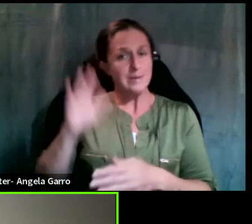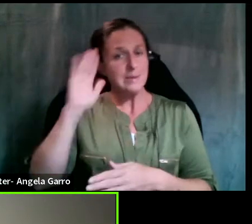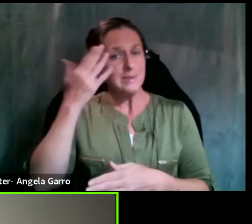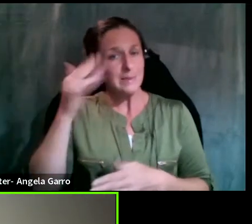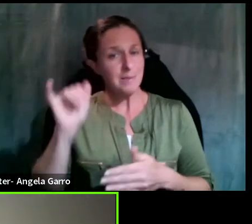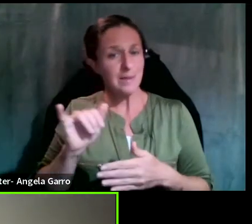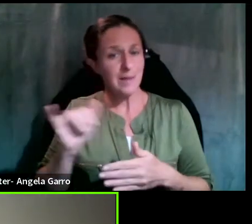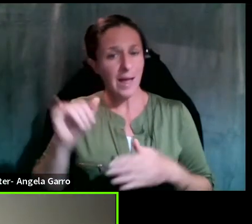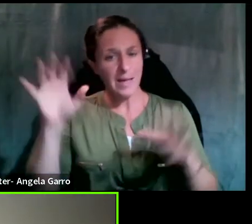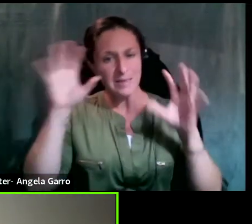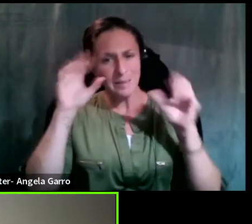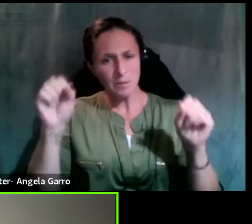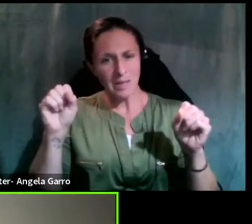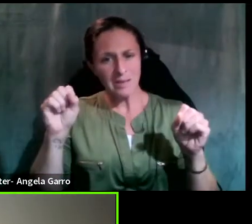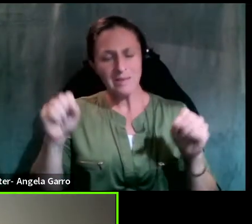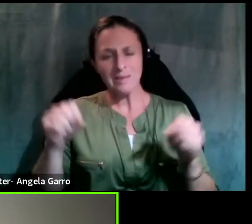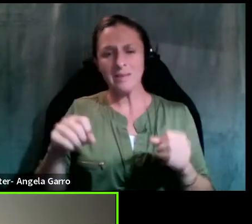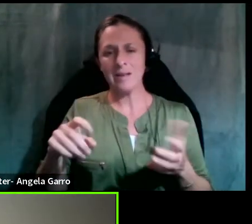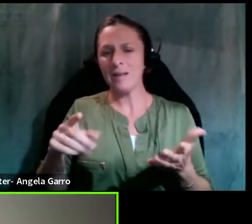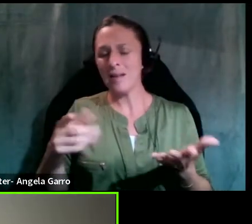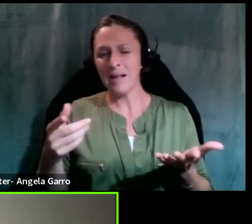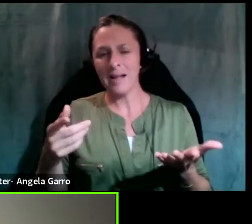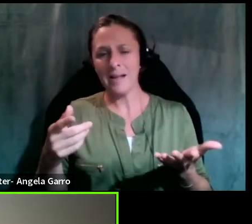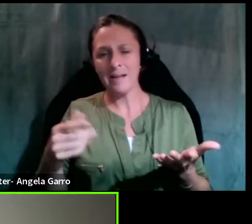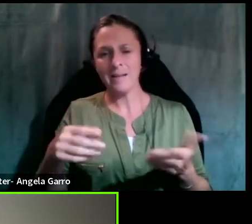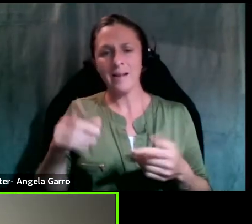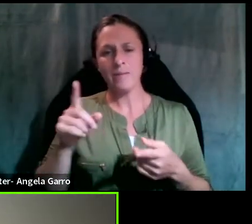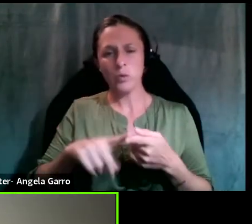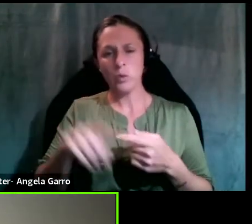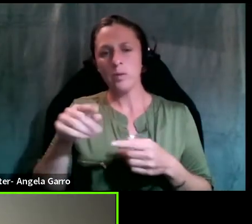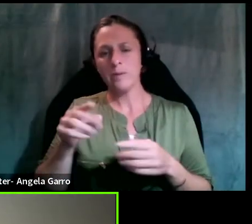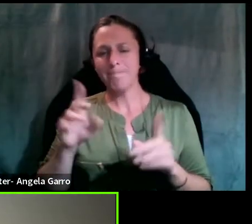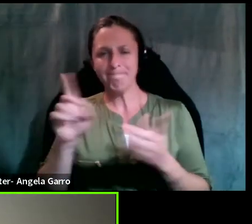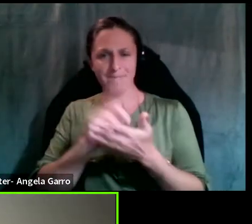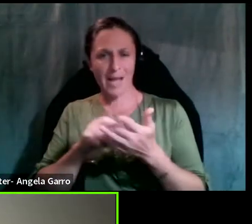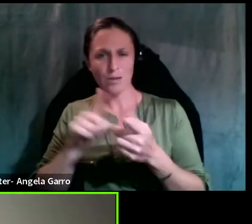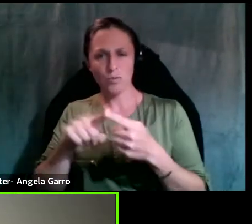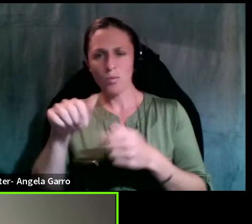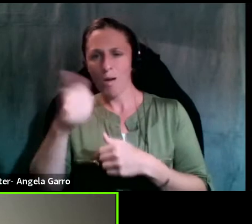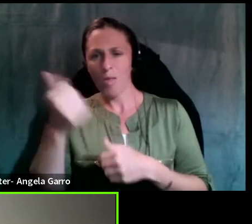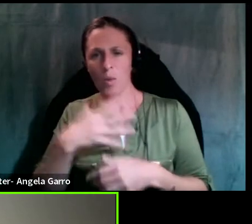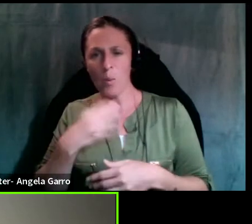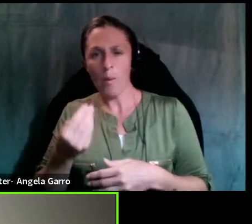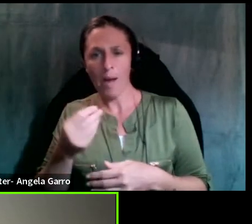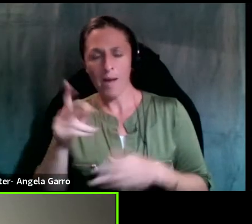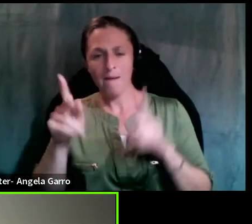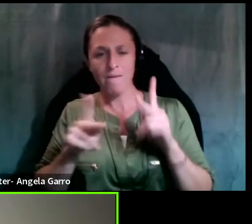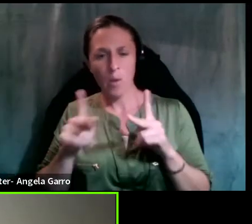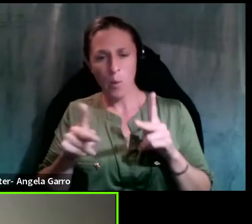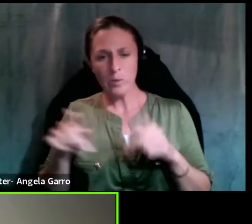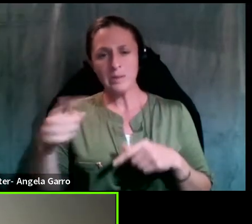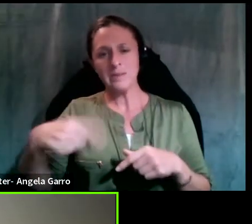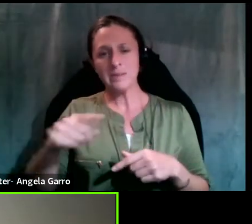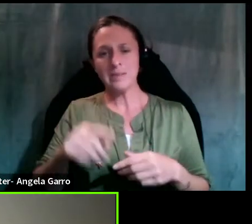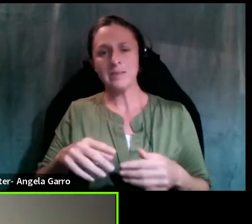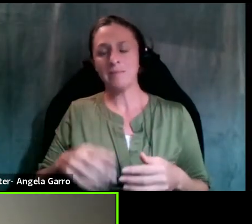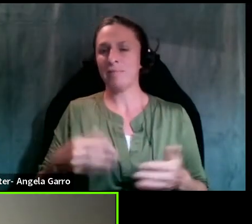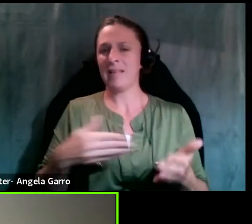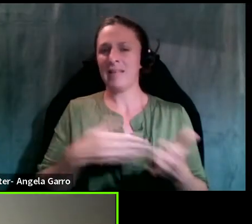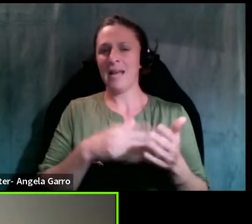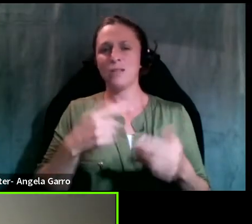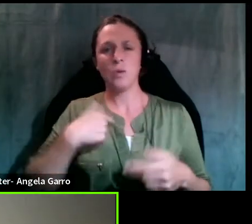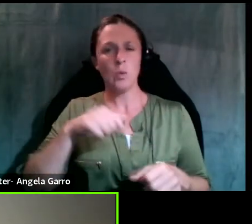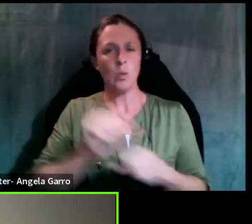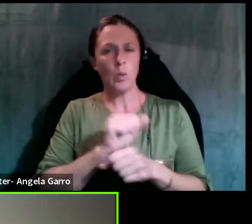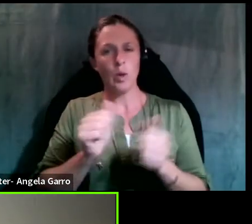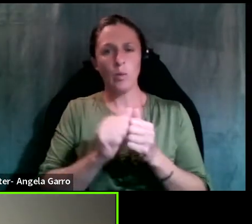superintendent kowtowed to Zionists and to other white folks who were against us working with the Acosta Educational